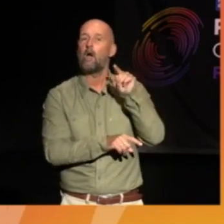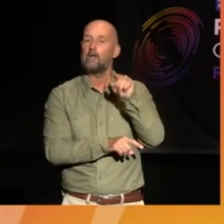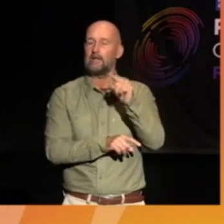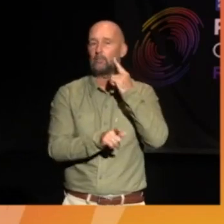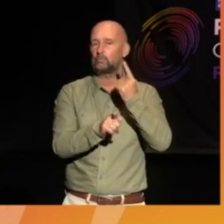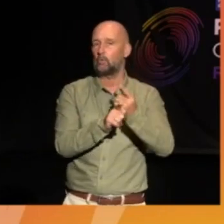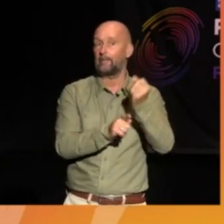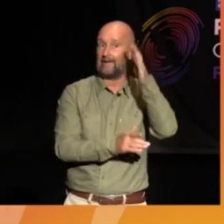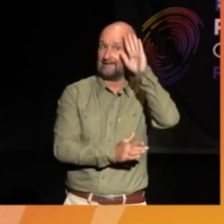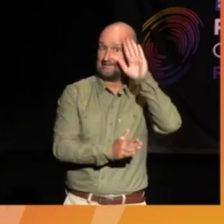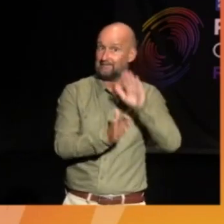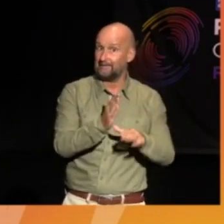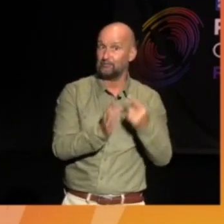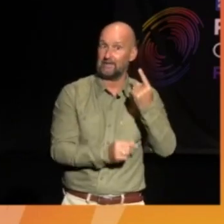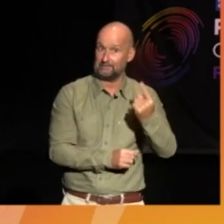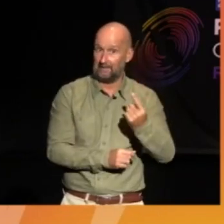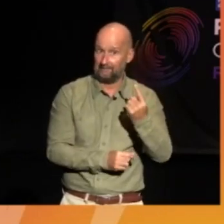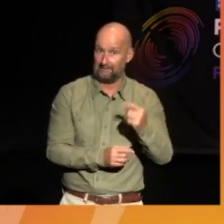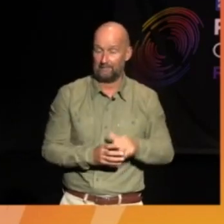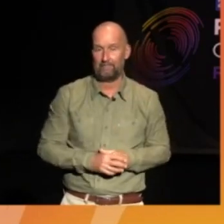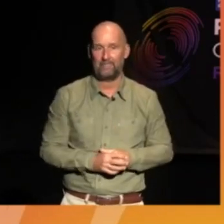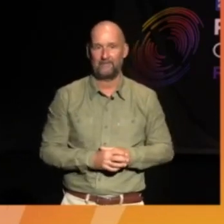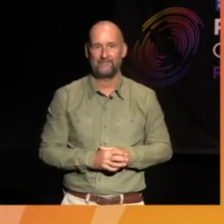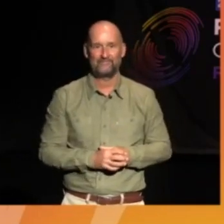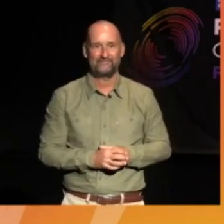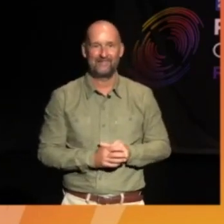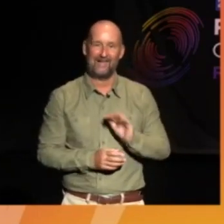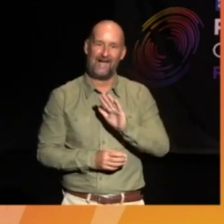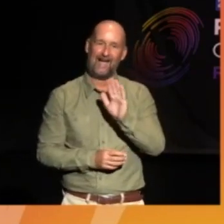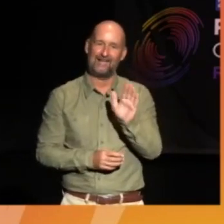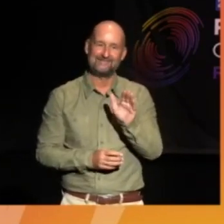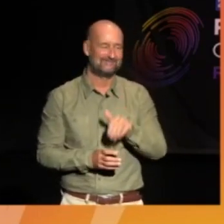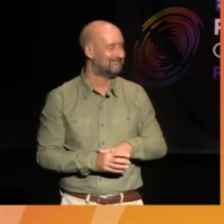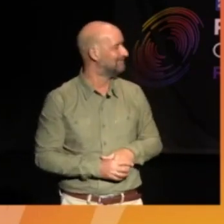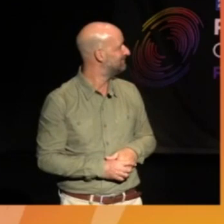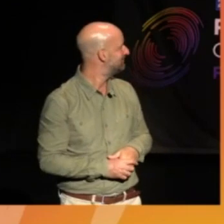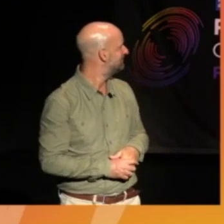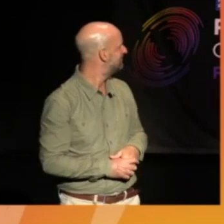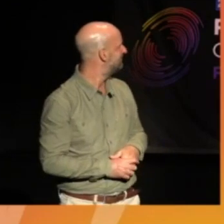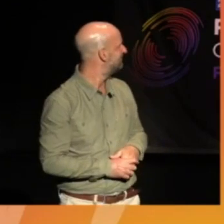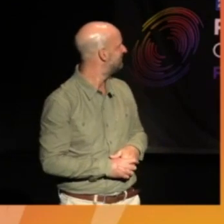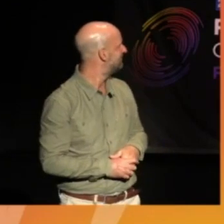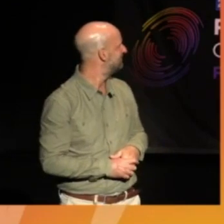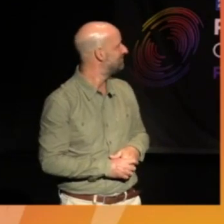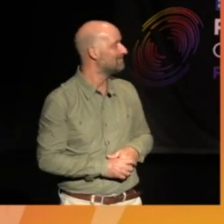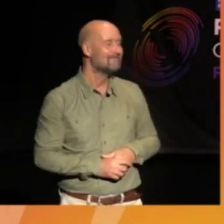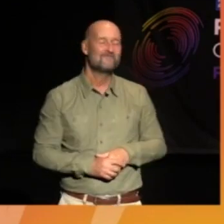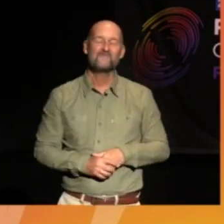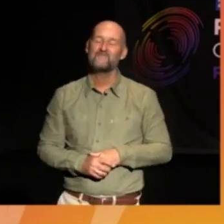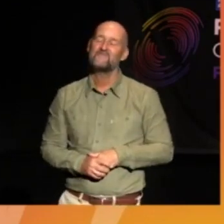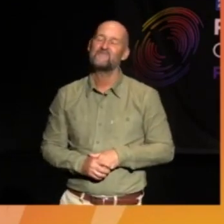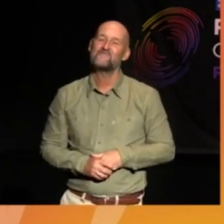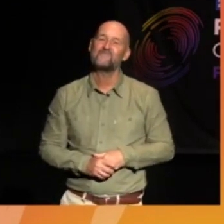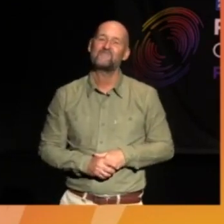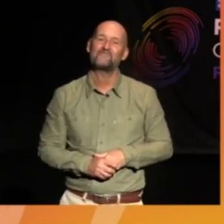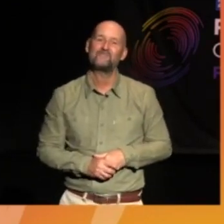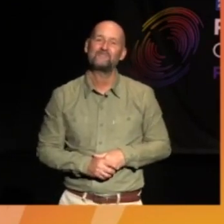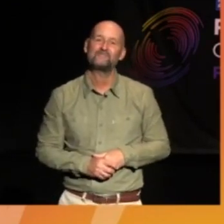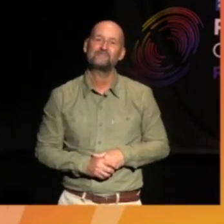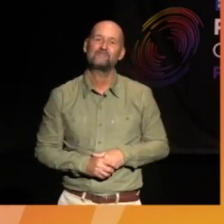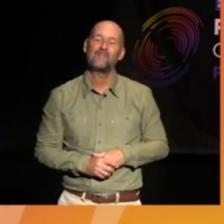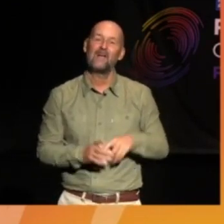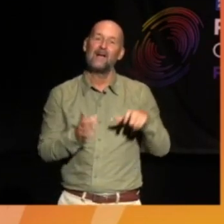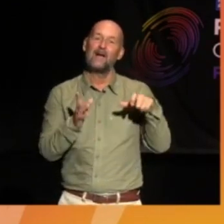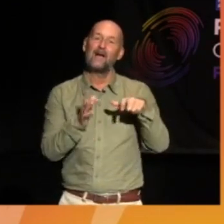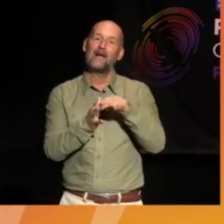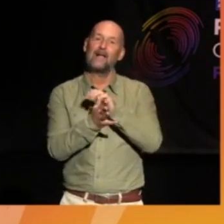well. So, hi. So let's see if... Kailash, are